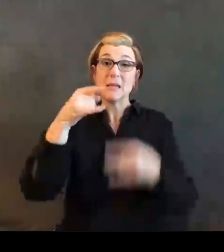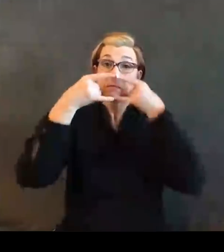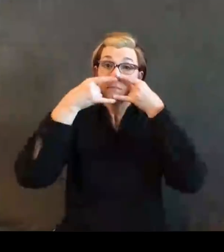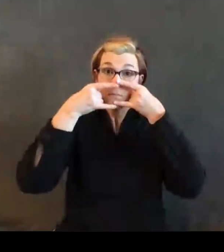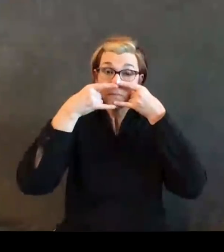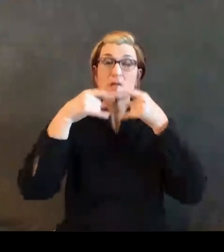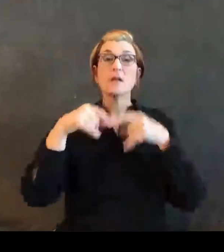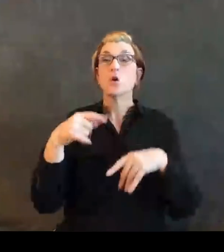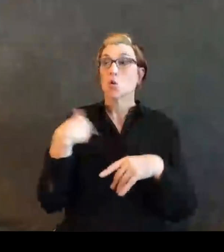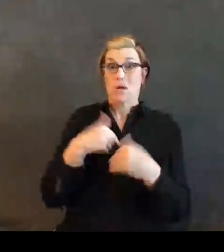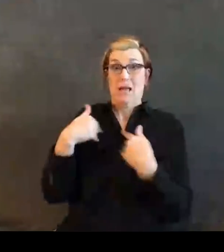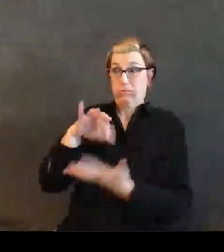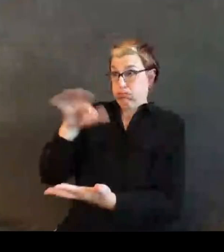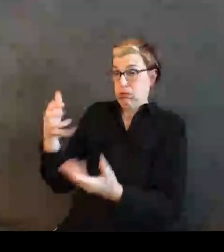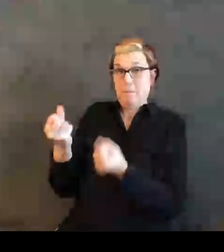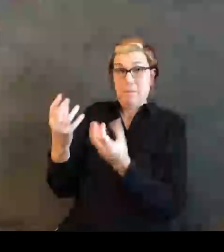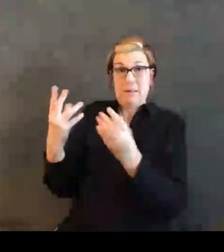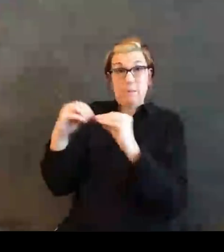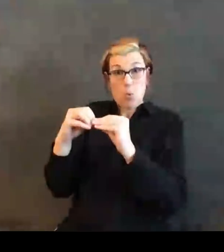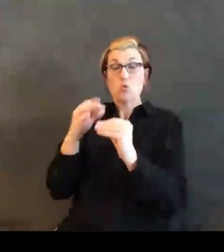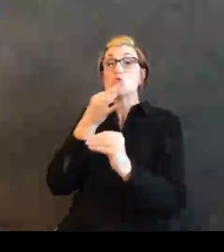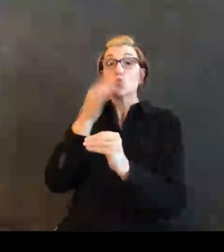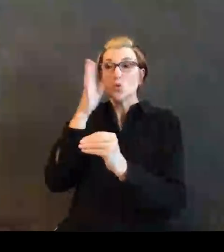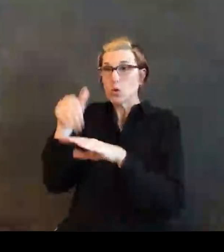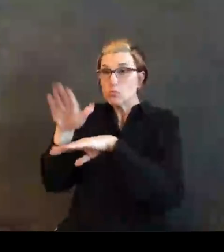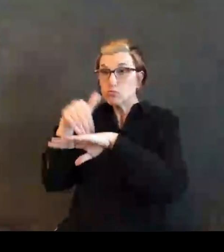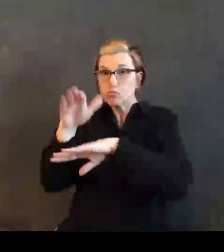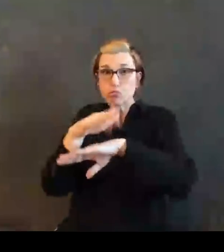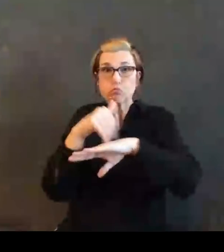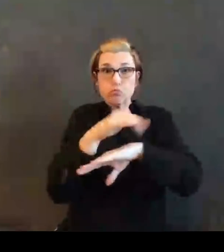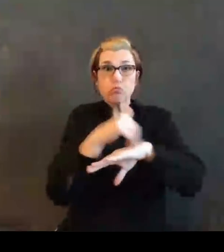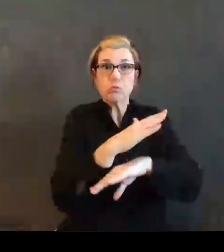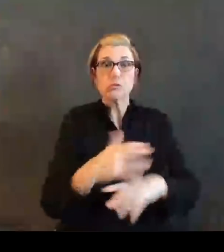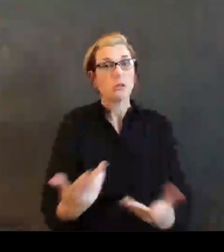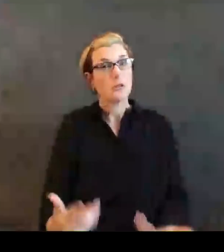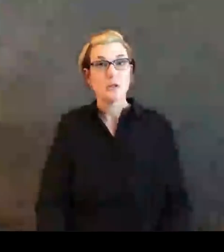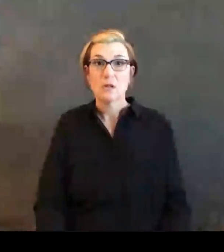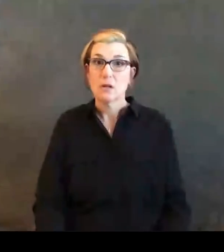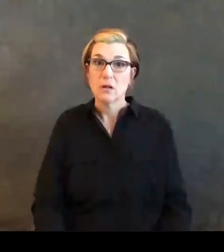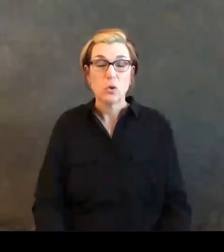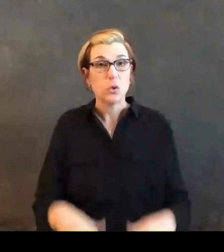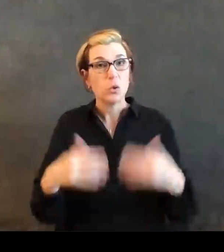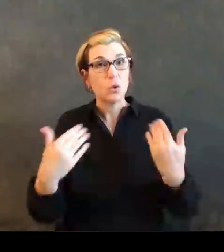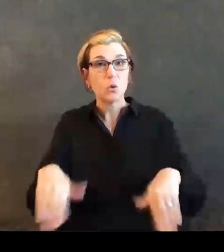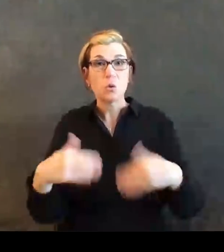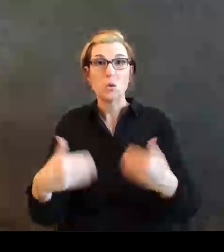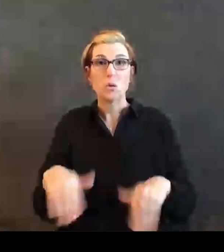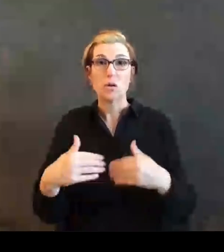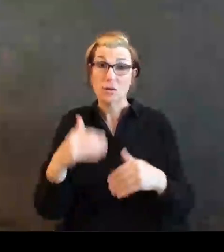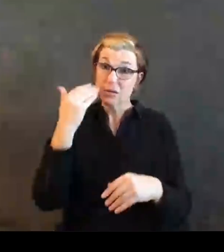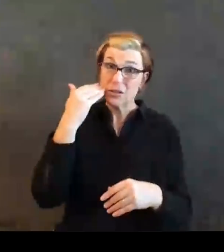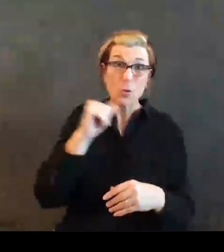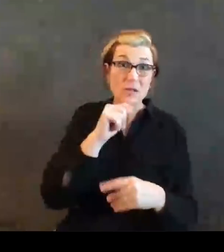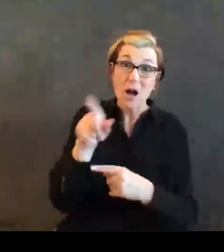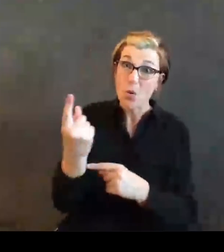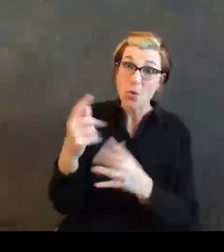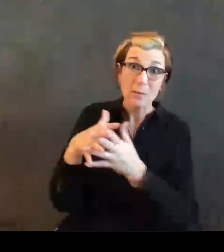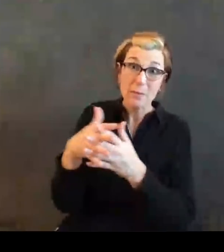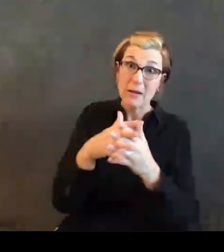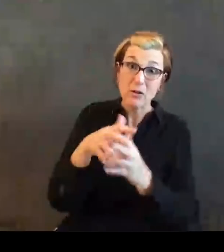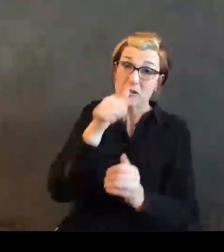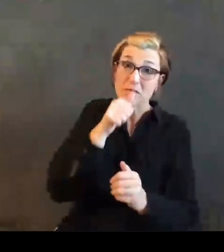think are going to be delivered pretty quickly. The whole world, you know, it's not just us, it's not just the states. The whole world is trying to